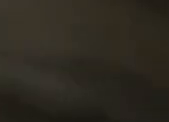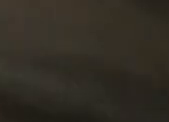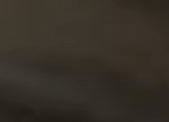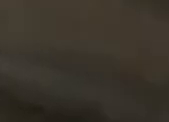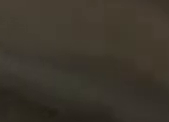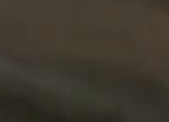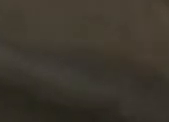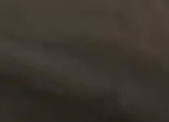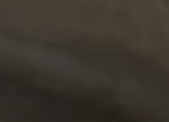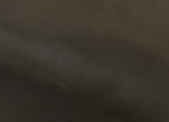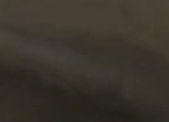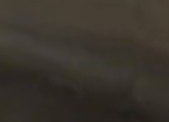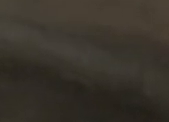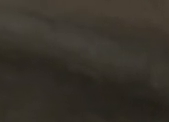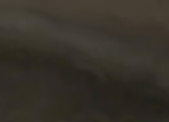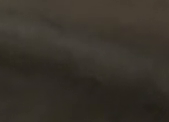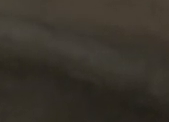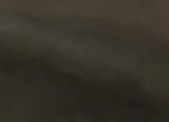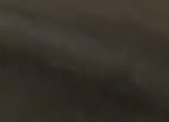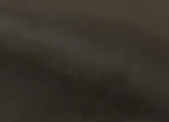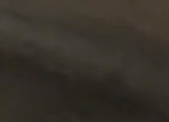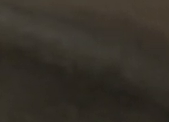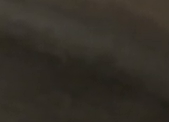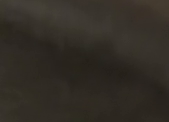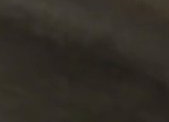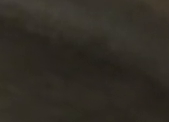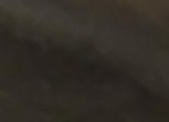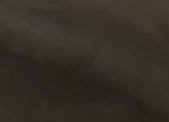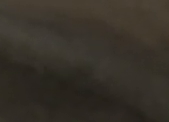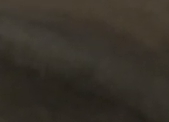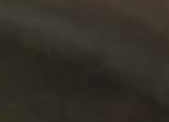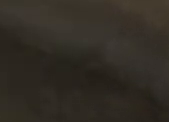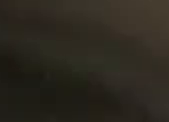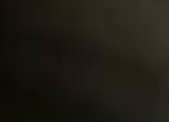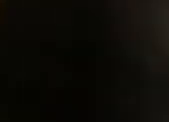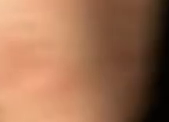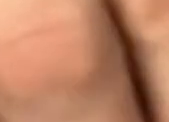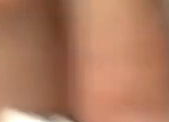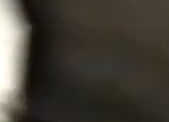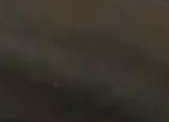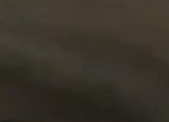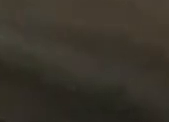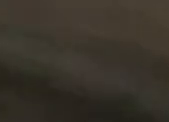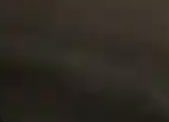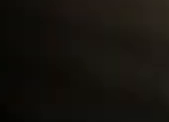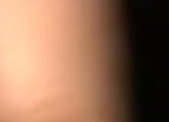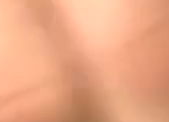Now, line the base of a flat cast iron saucepan with a little oil and heat it. We are using a traditional